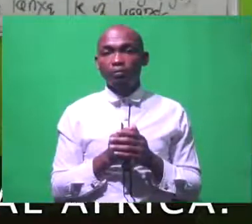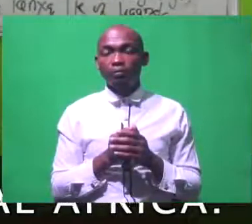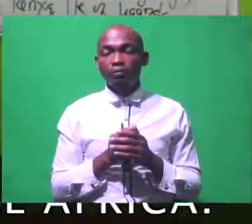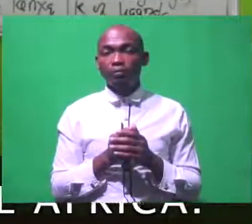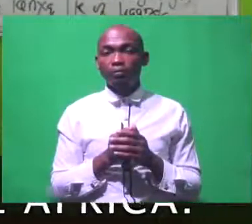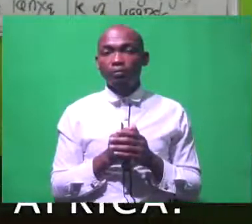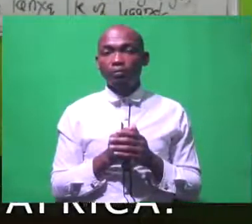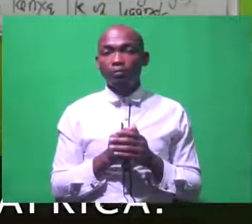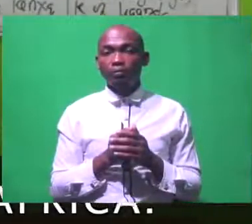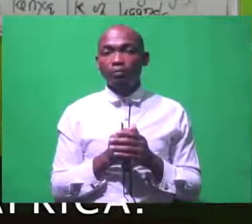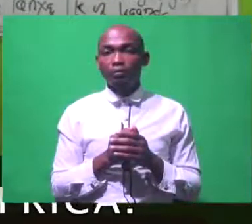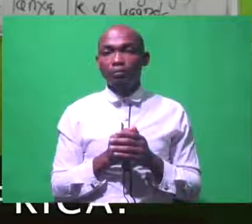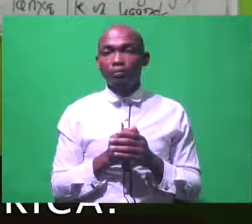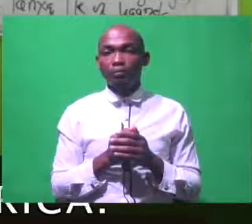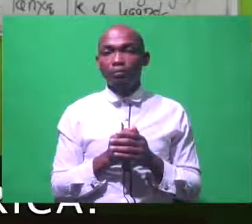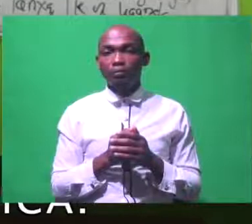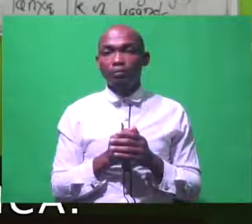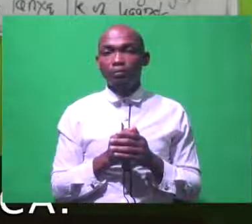and